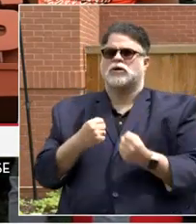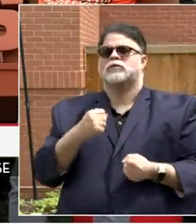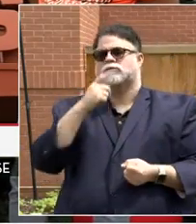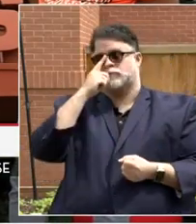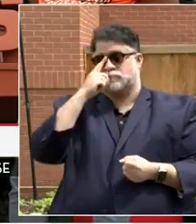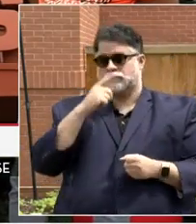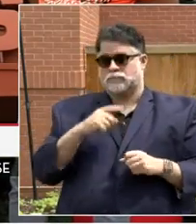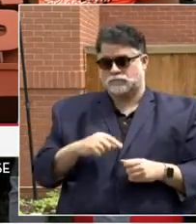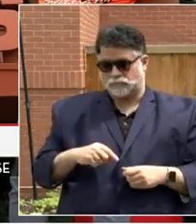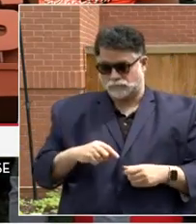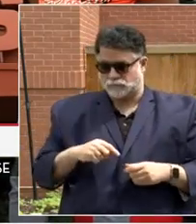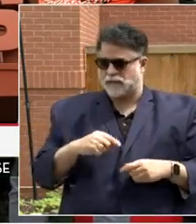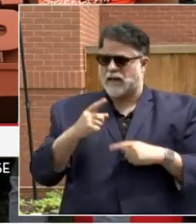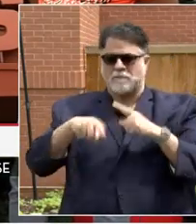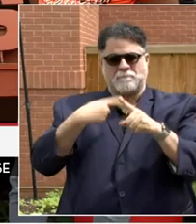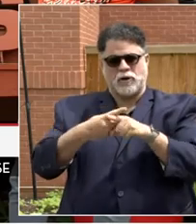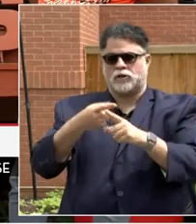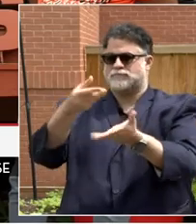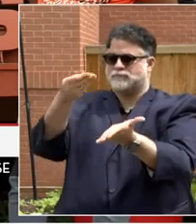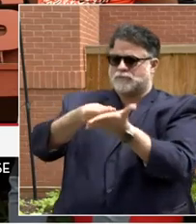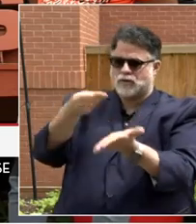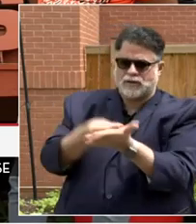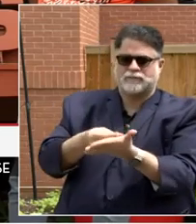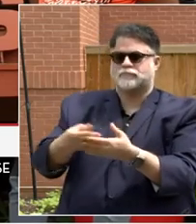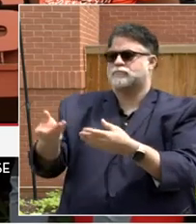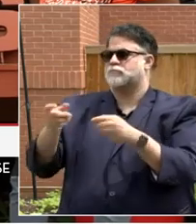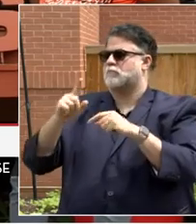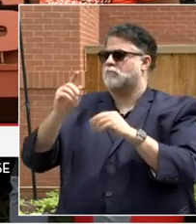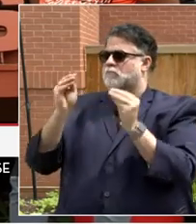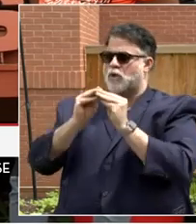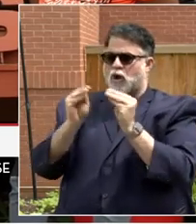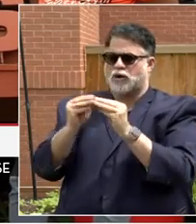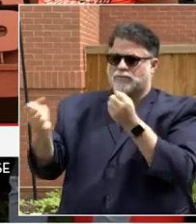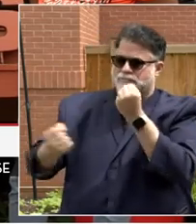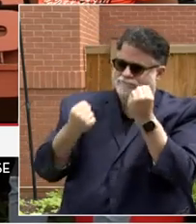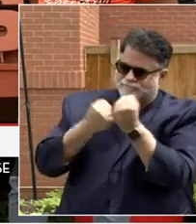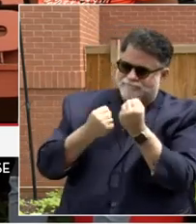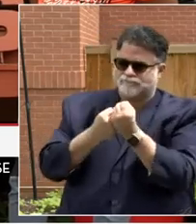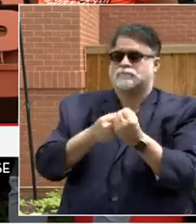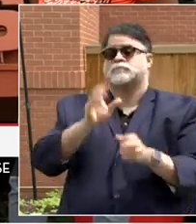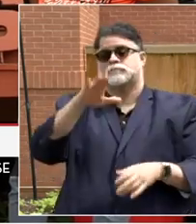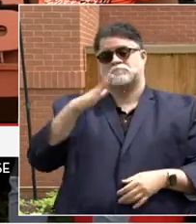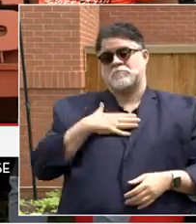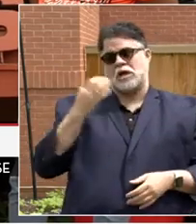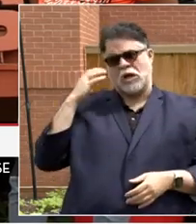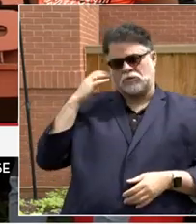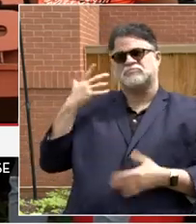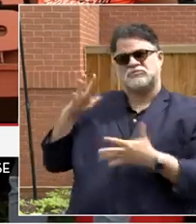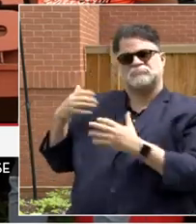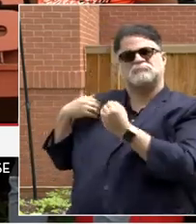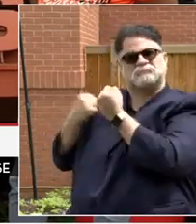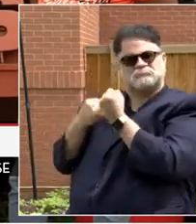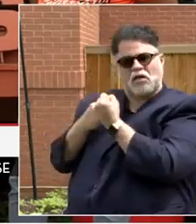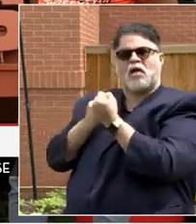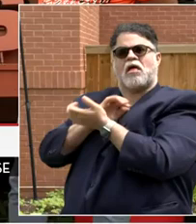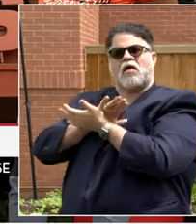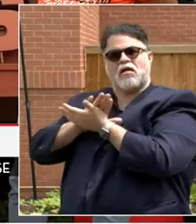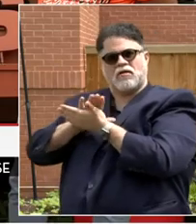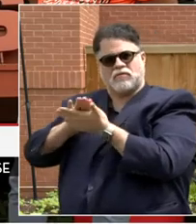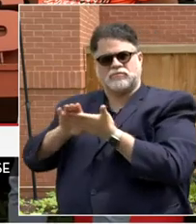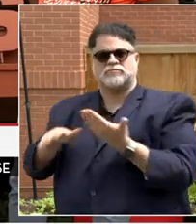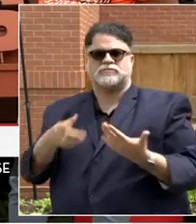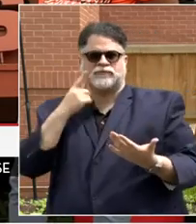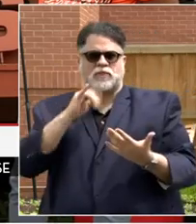building block. My cousin, she like to stay in the cut. Lala, I